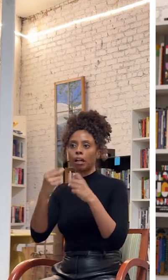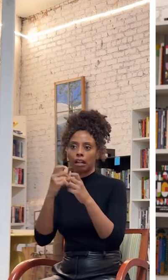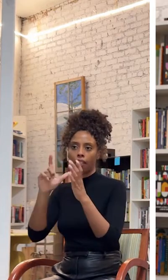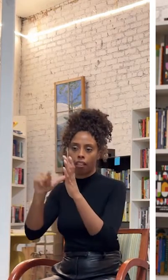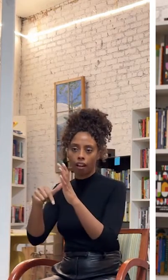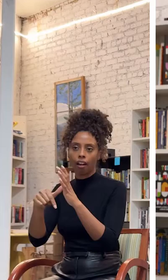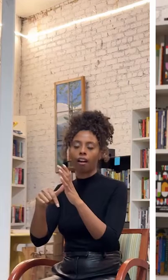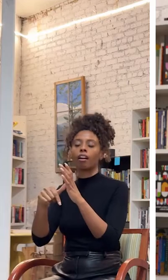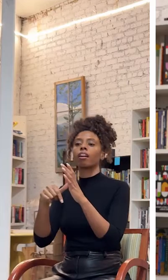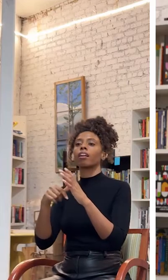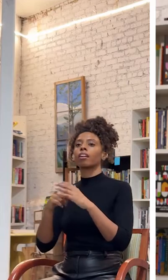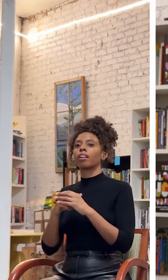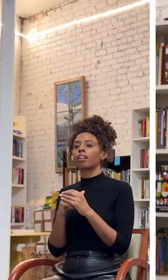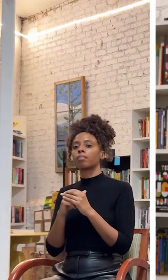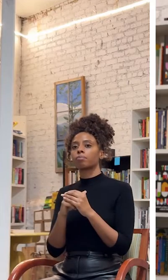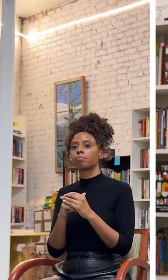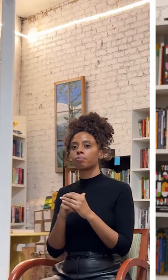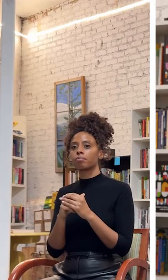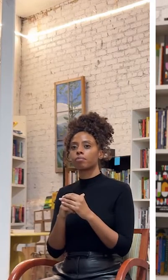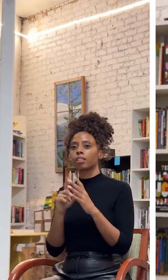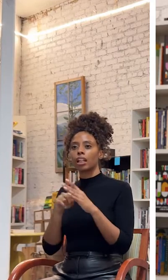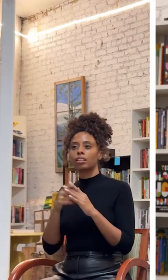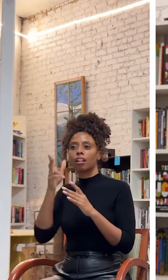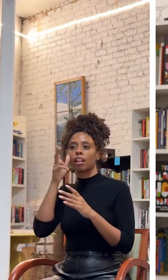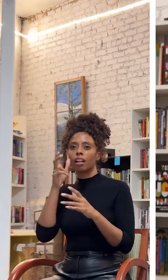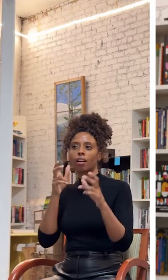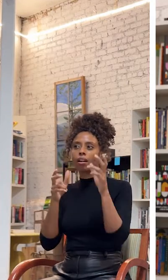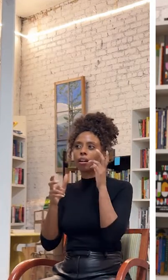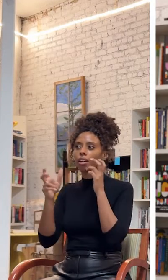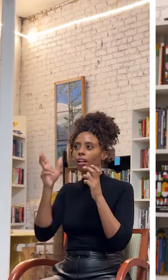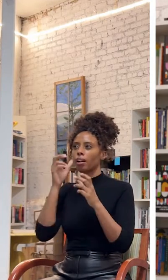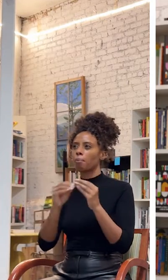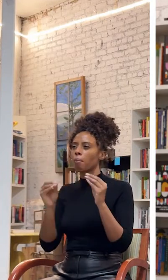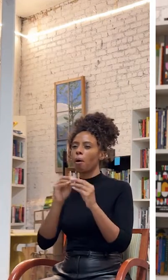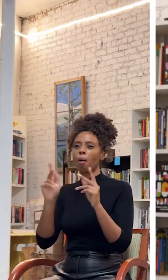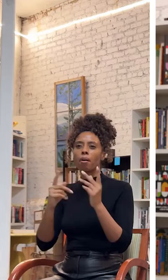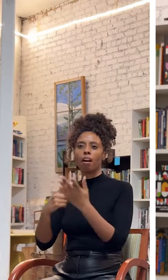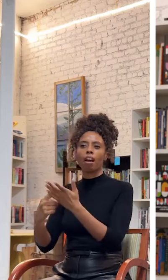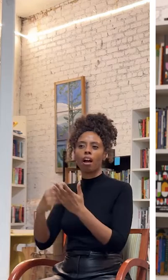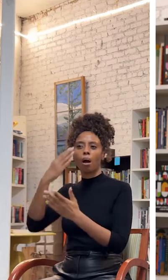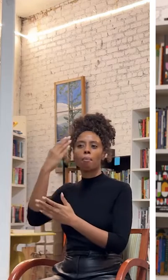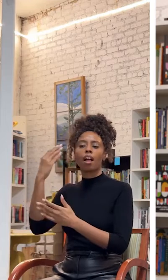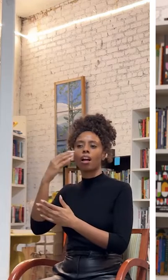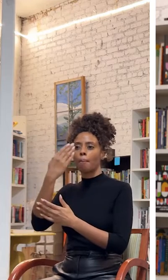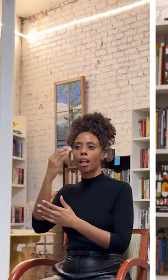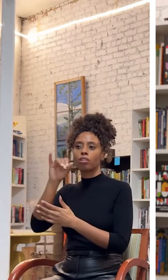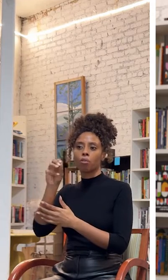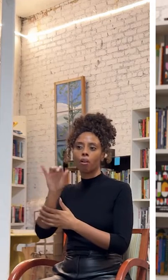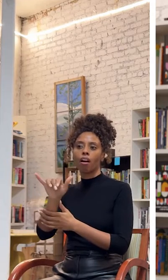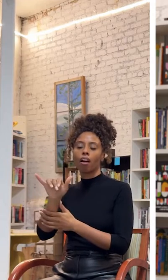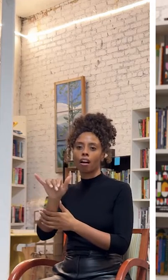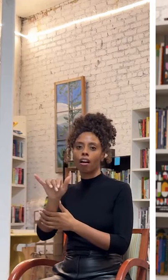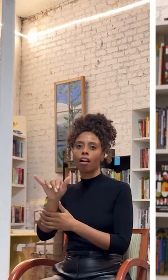later, I started seeing and hearing more people talking about Black joy. And in some ways,